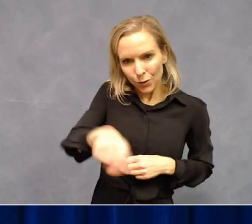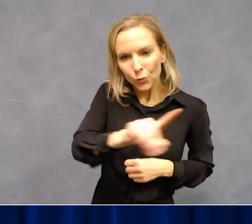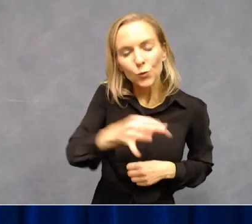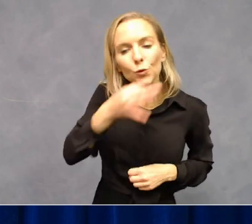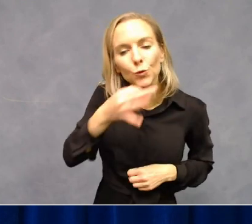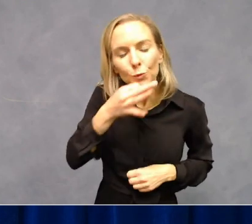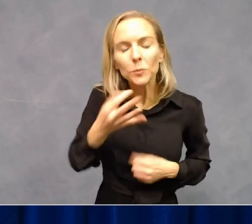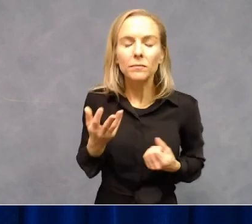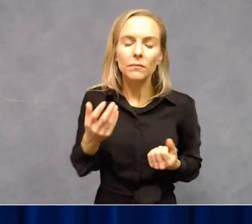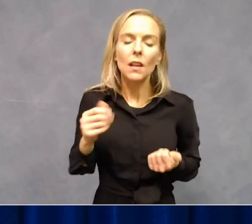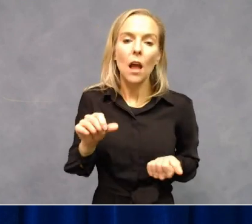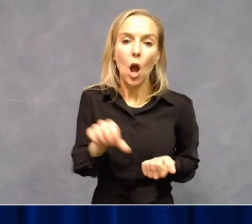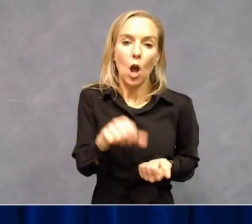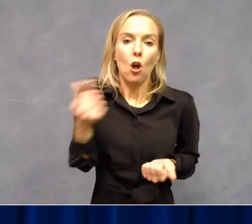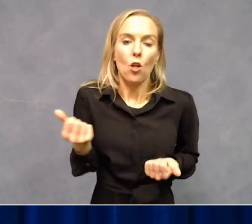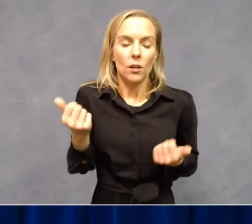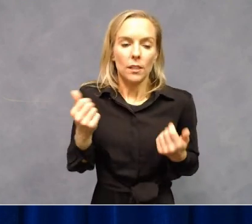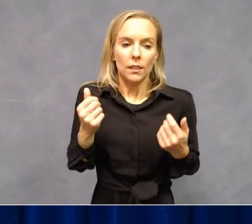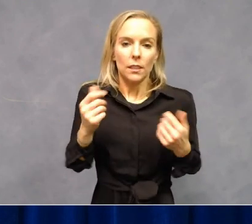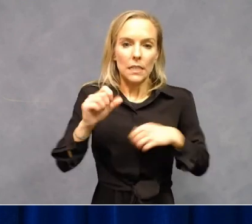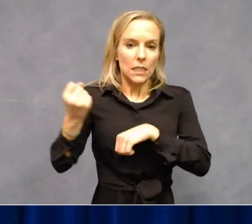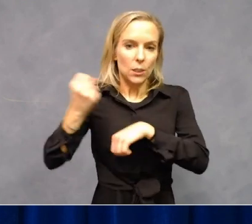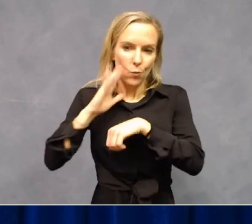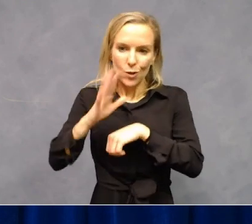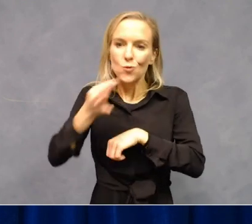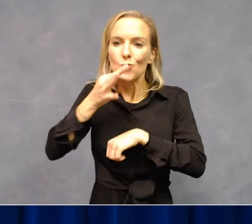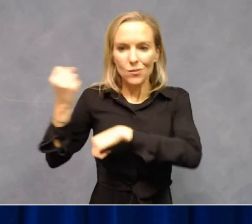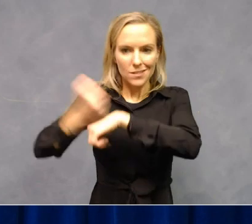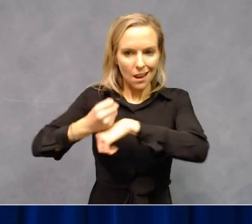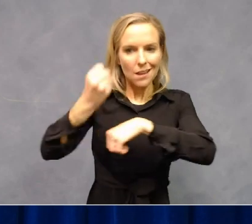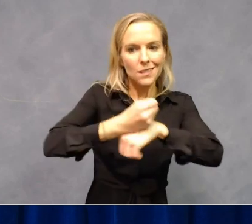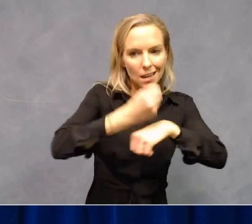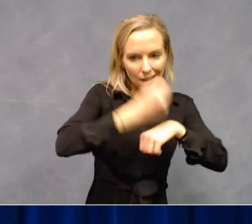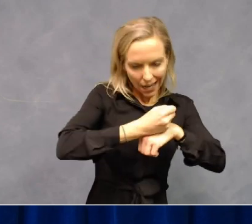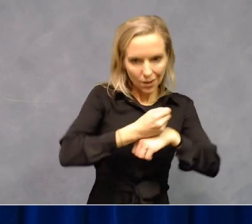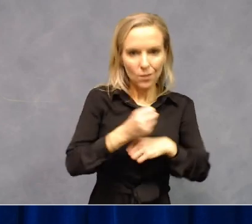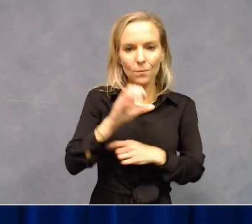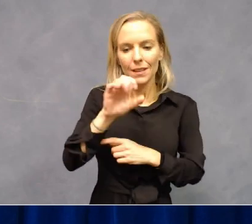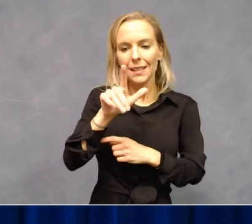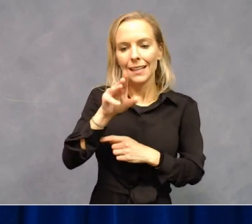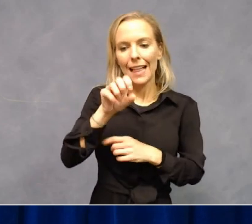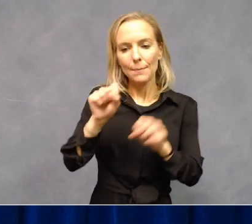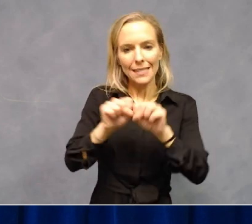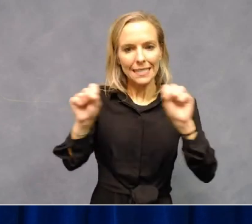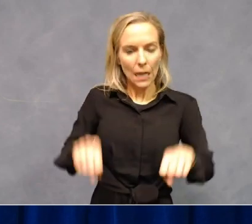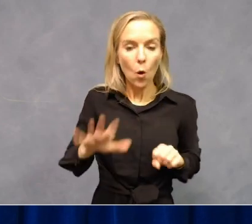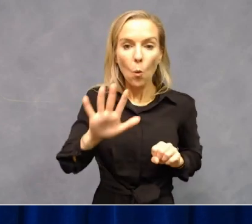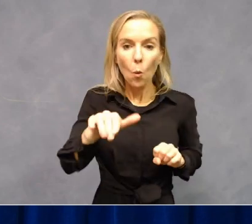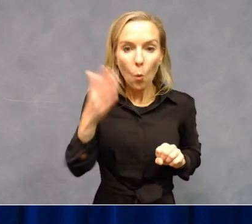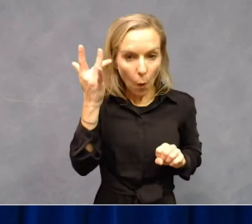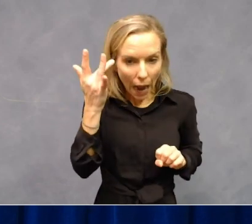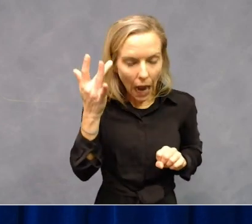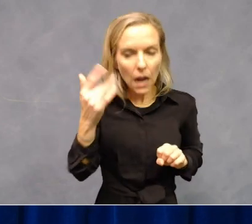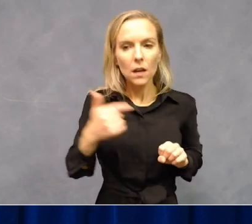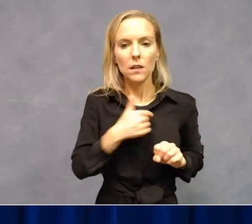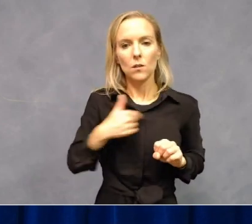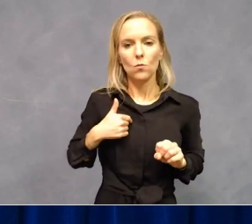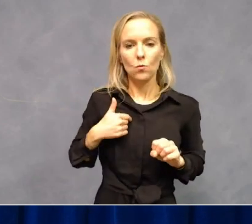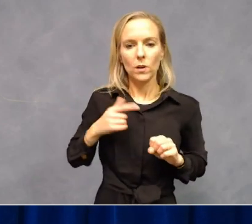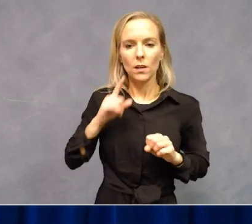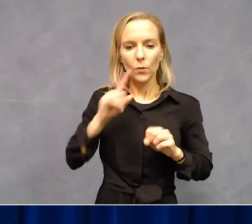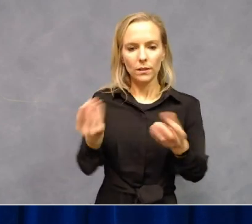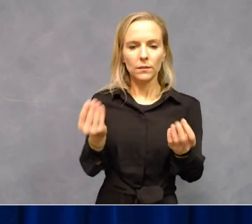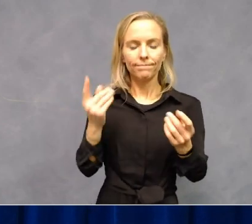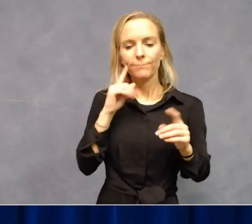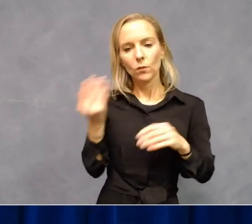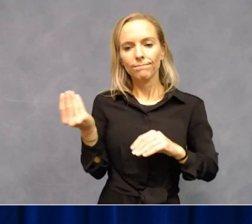some upcoming shutdowns we are going to have of the claims system. This is because we are putting on an update that is hopefully going to